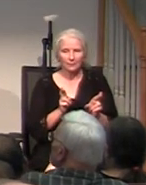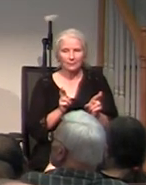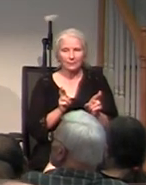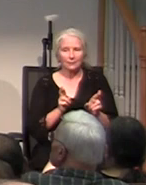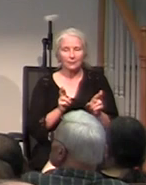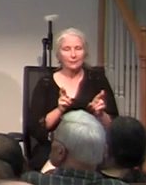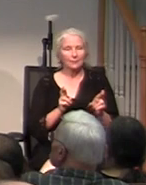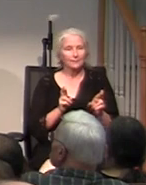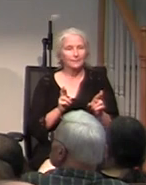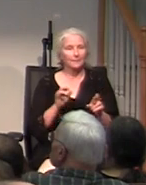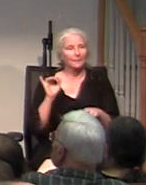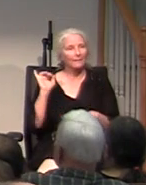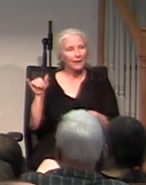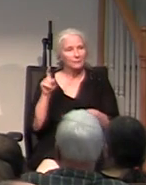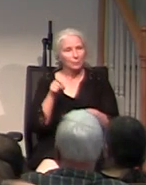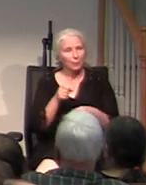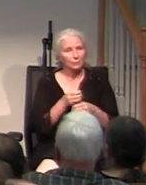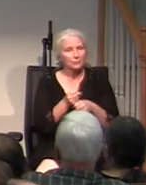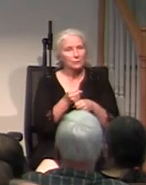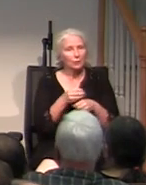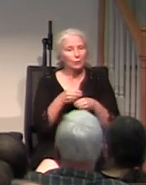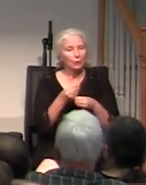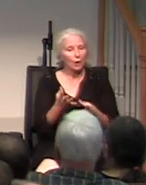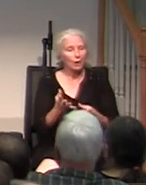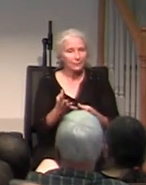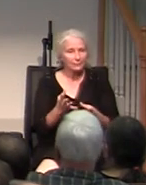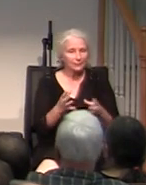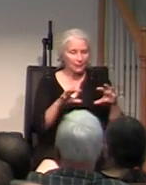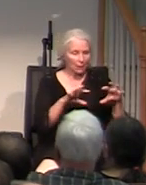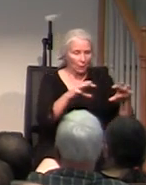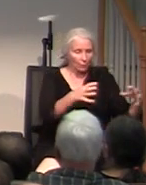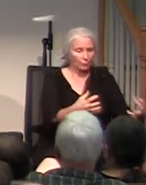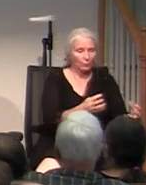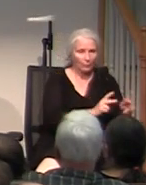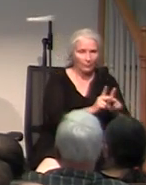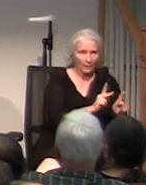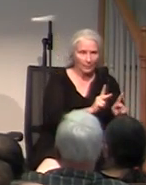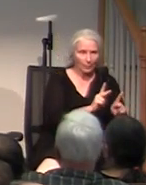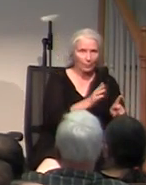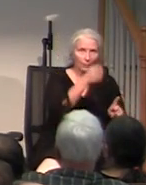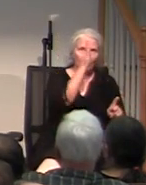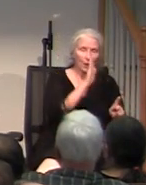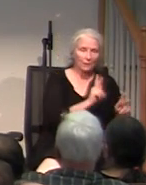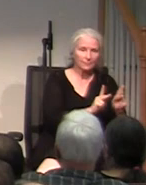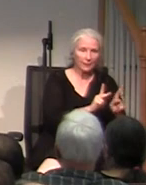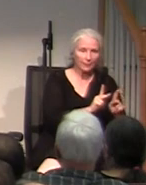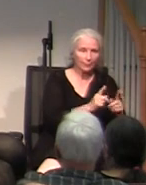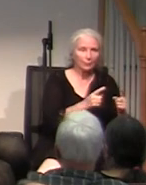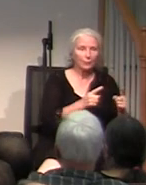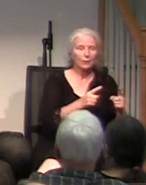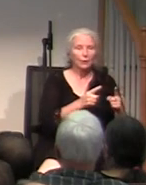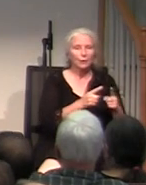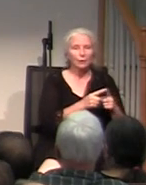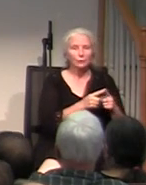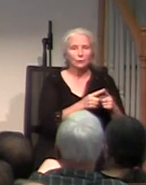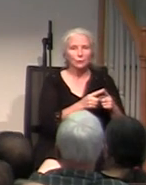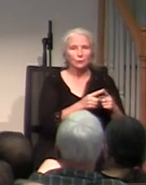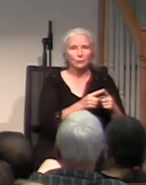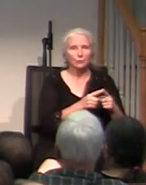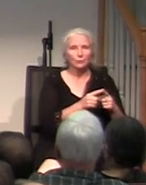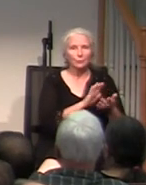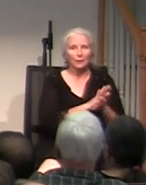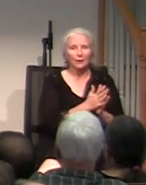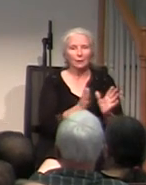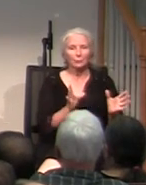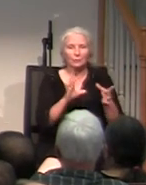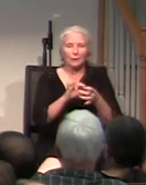the heavenly bridegroom in his purposes and in his message. or they can't give the message, or worse yet, they'll be